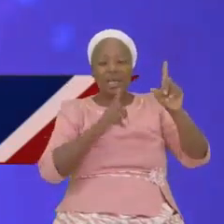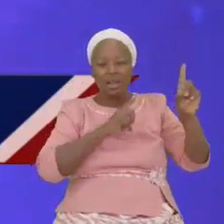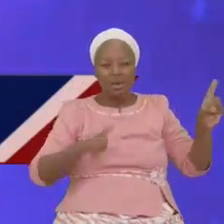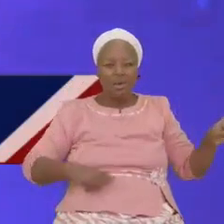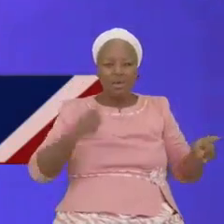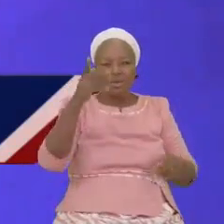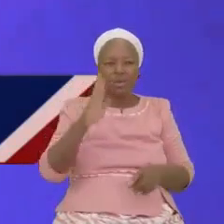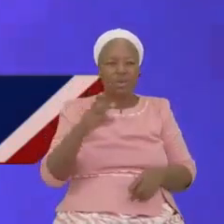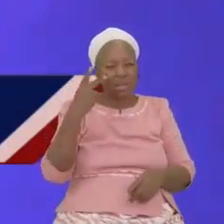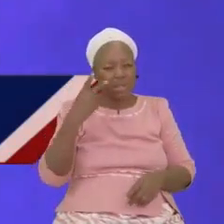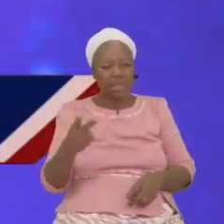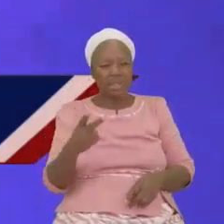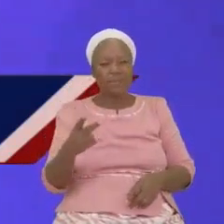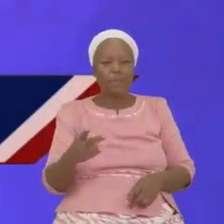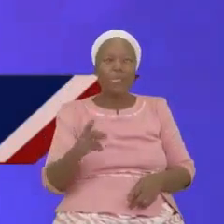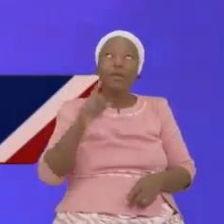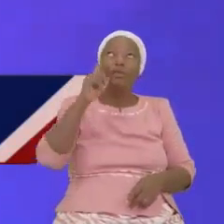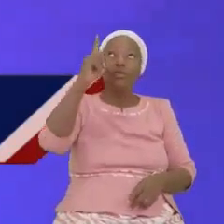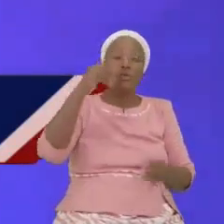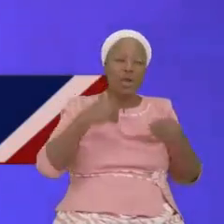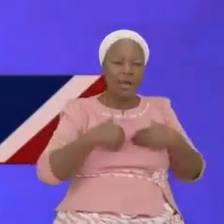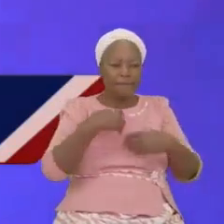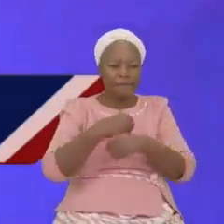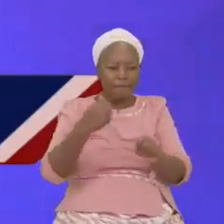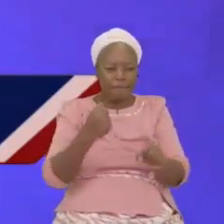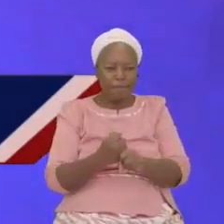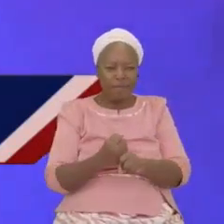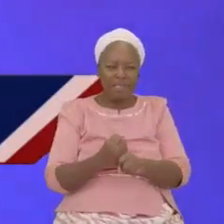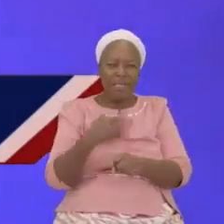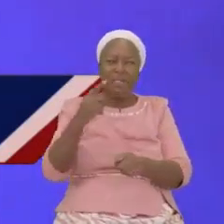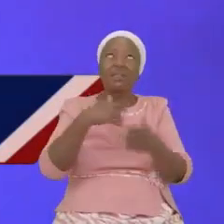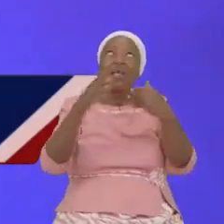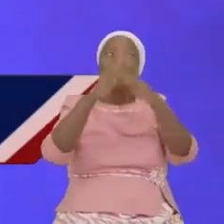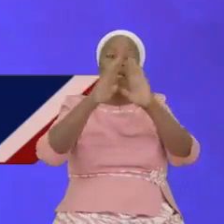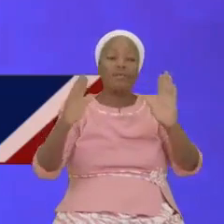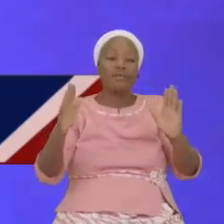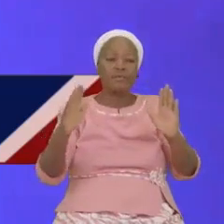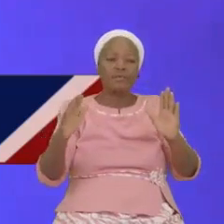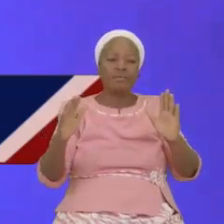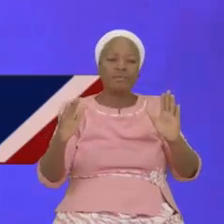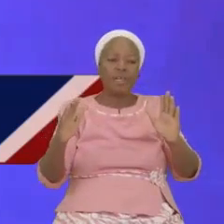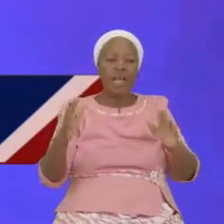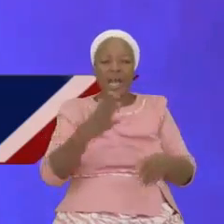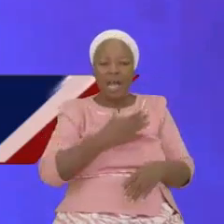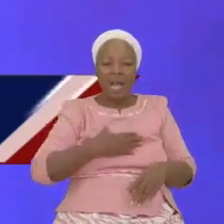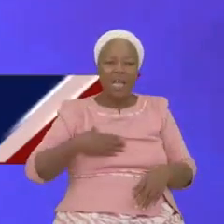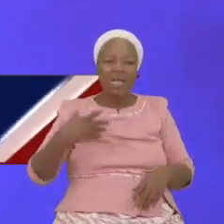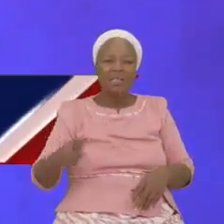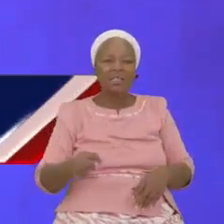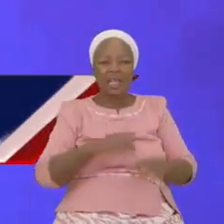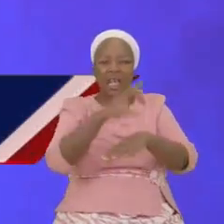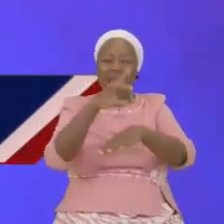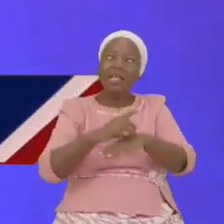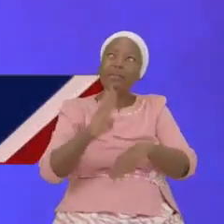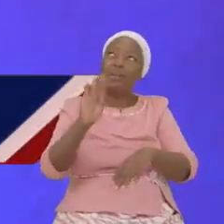God, behold, thou hast made the heaven and the earth by